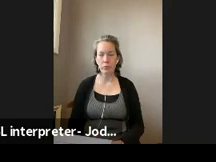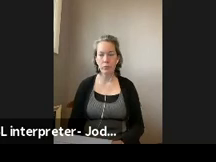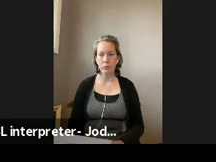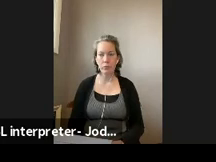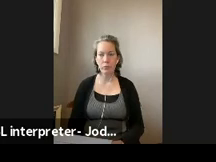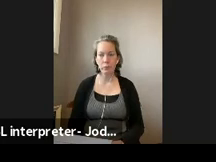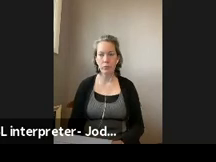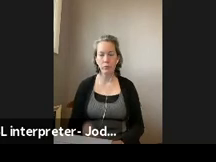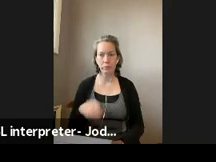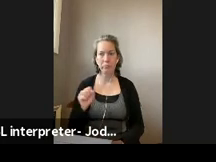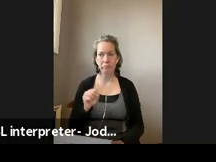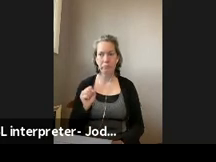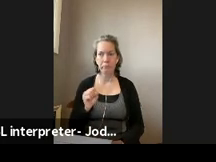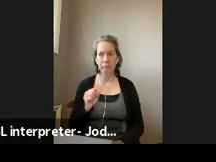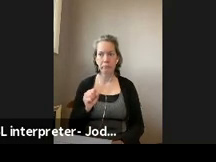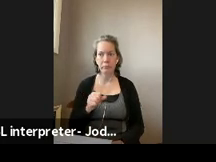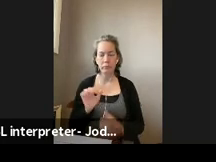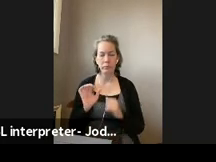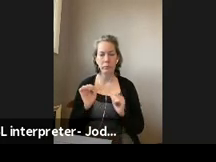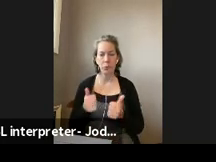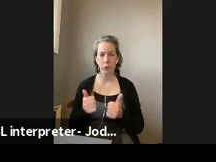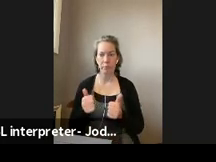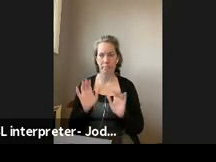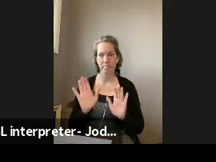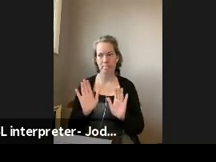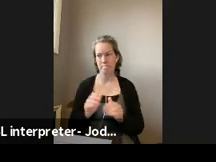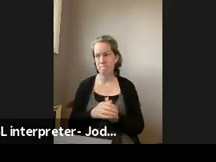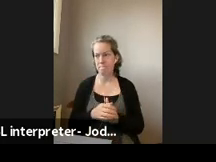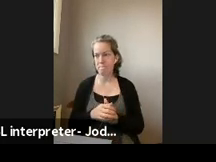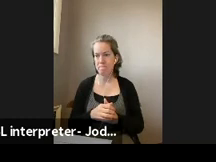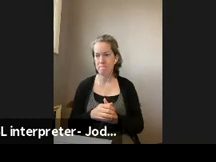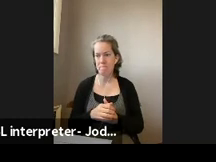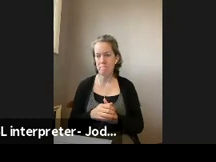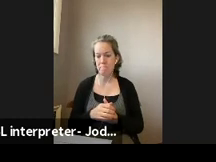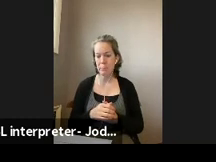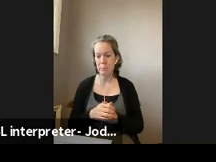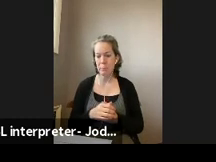Yeah. Excellent. Good. So